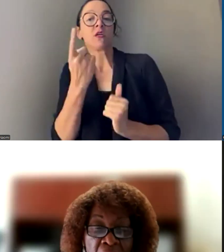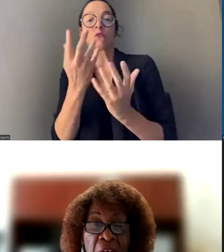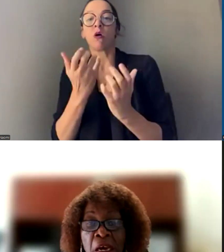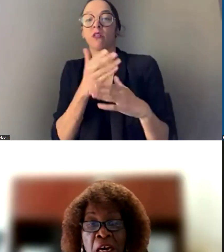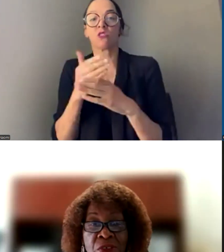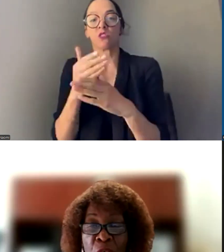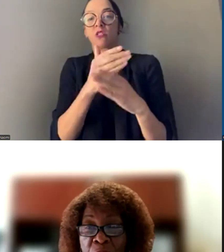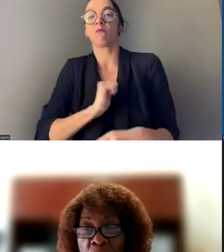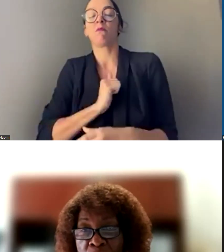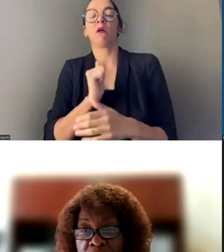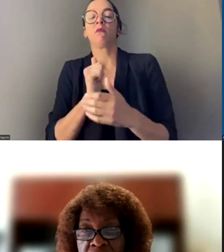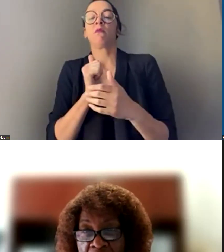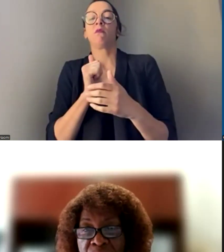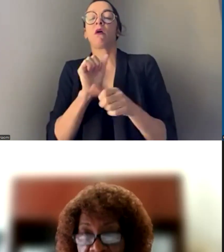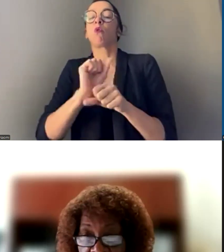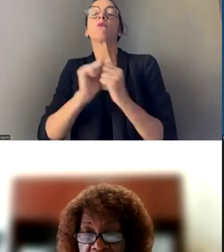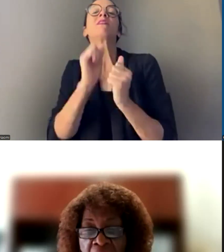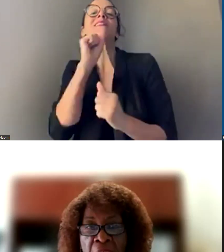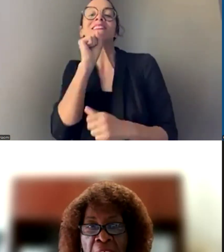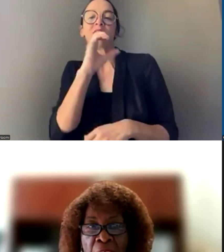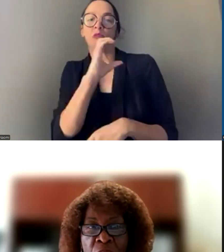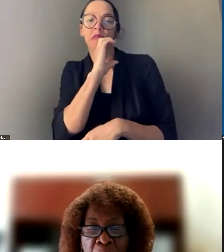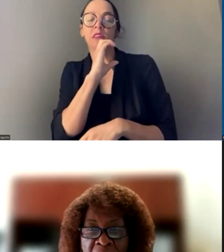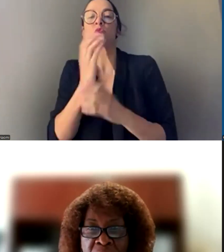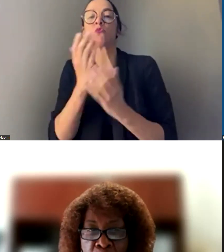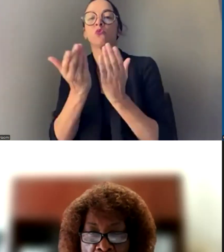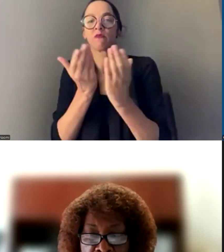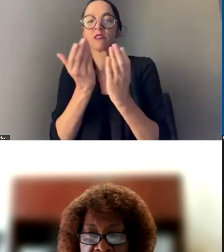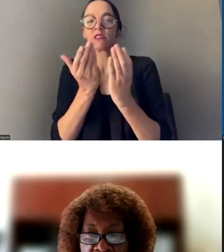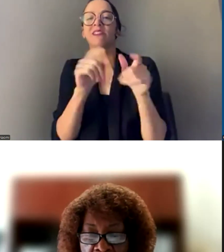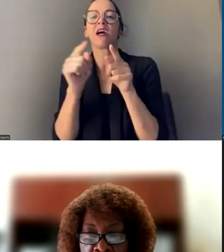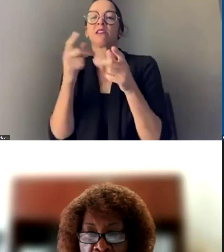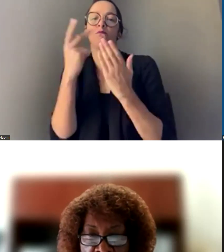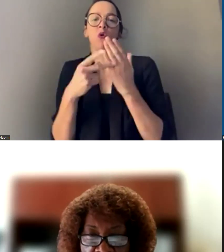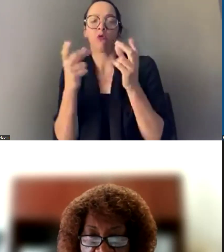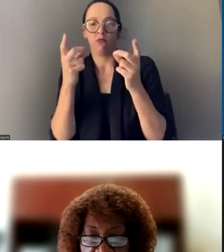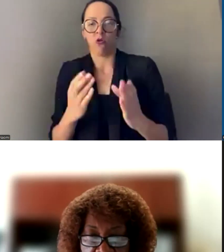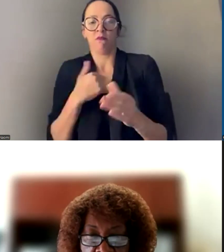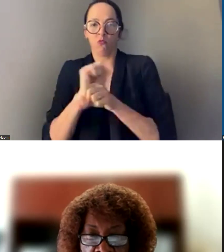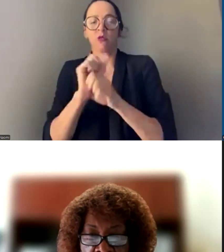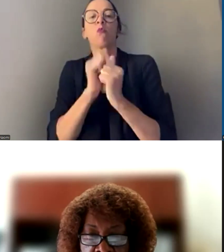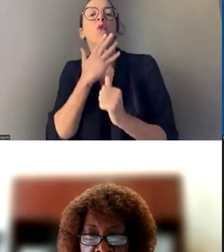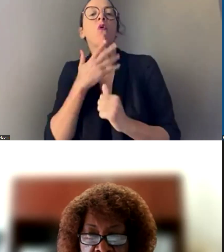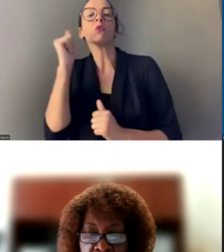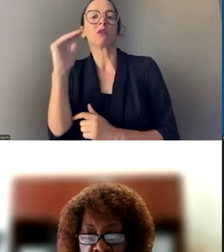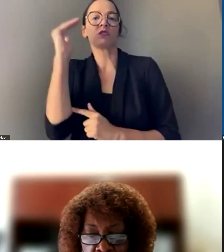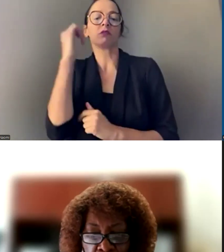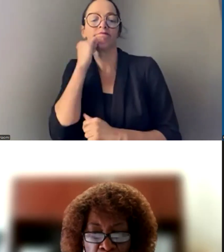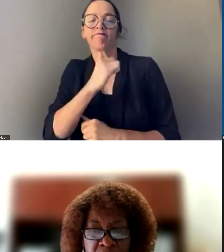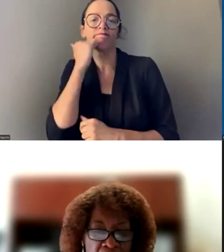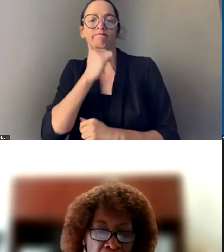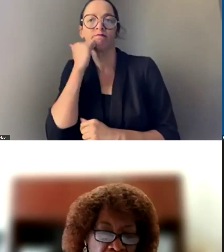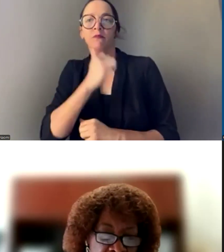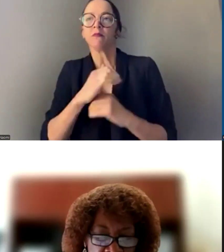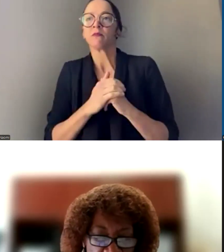director, and so I'm working with older adults every day. And one of the biggest problems going back to what